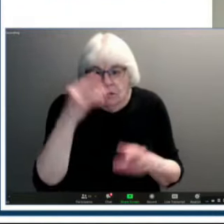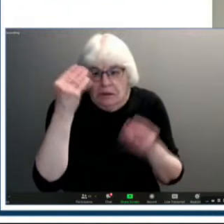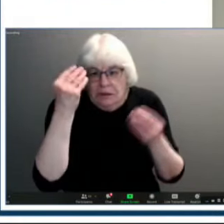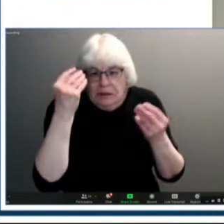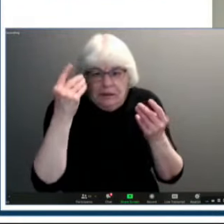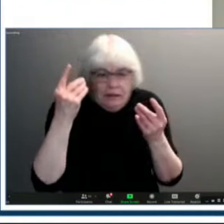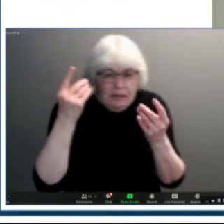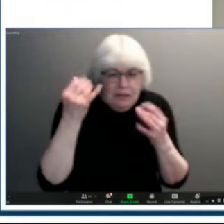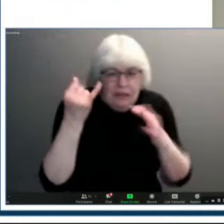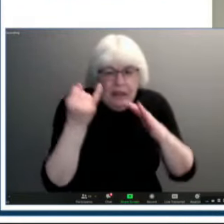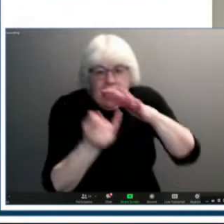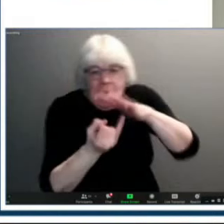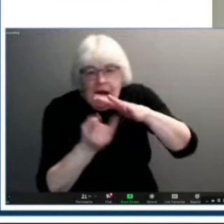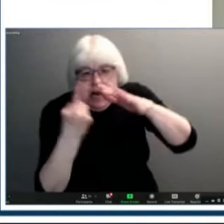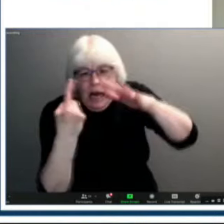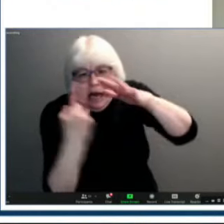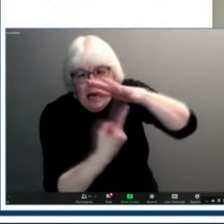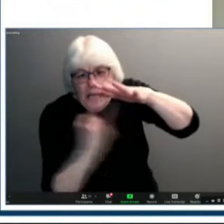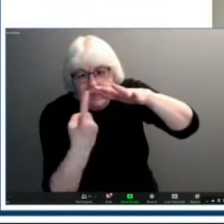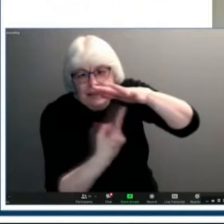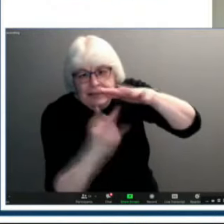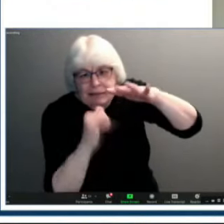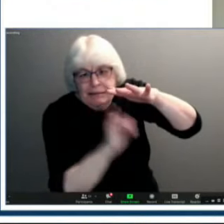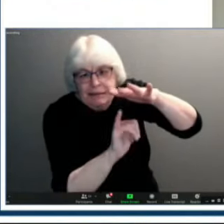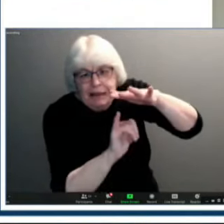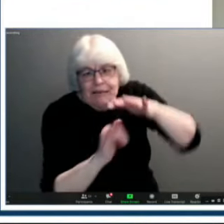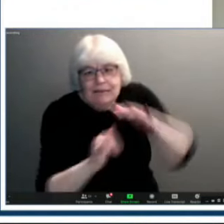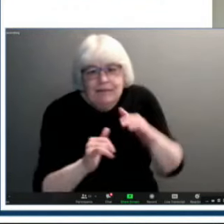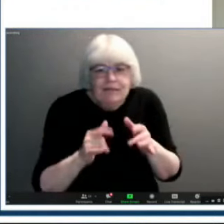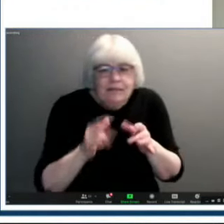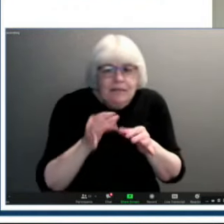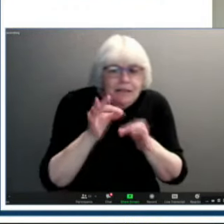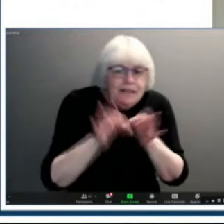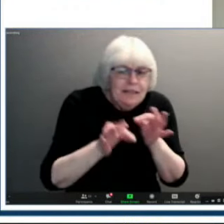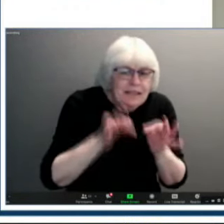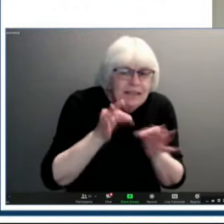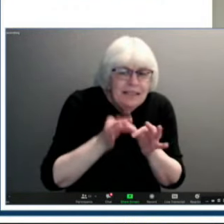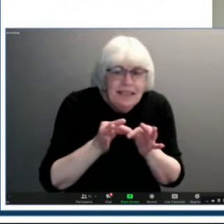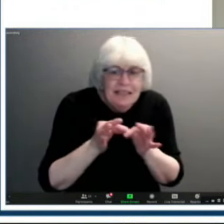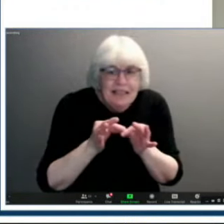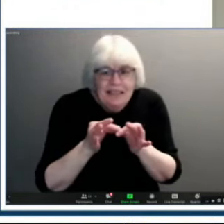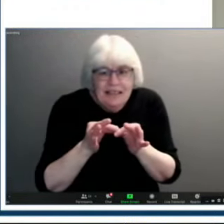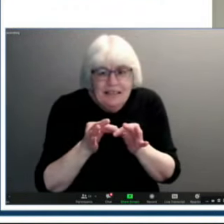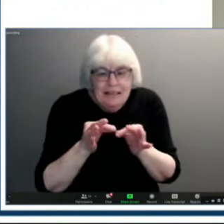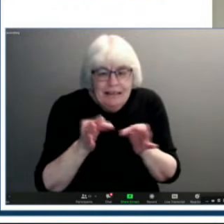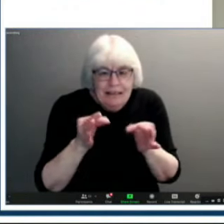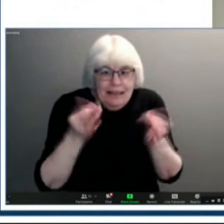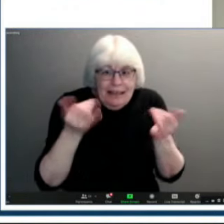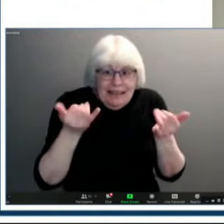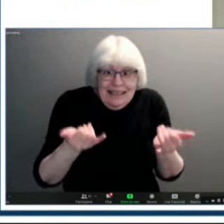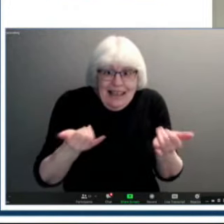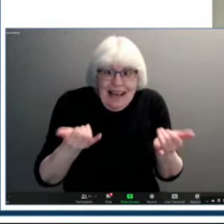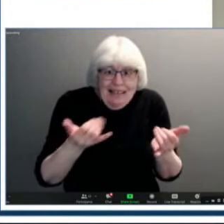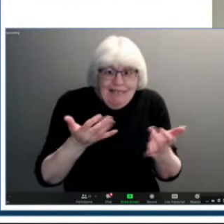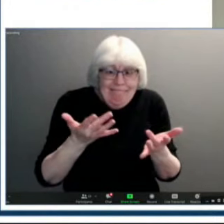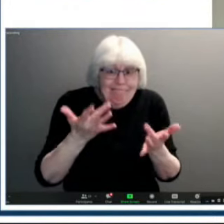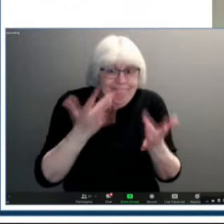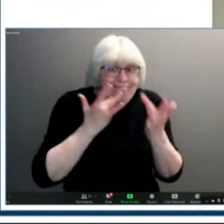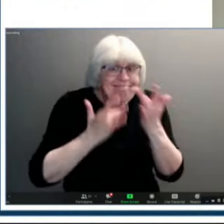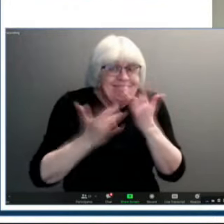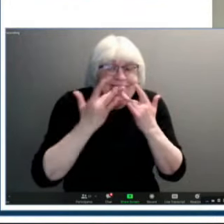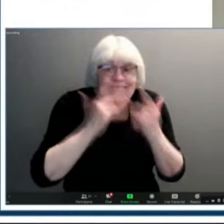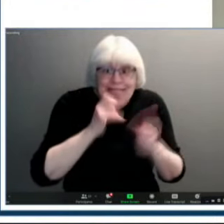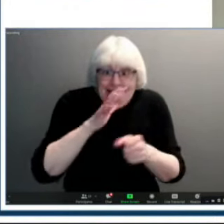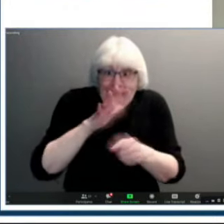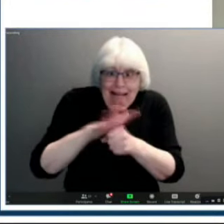approach to avoid some of the staffing shortages that you've been describing? So I know my colleagues in the health authorities, the infection